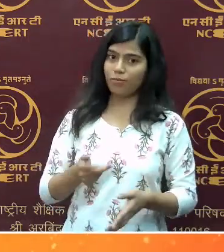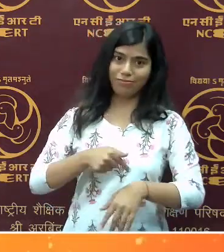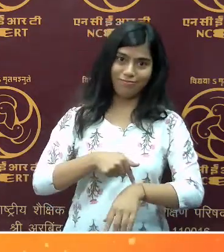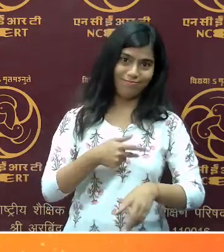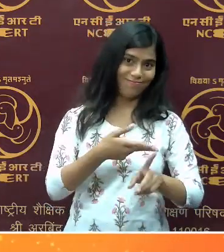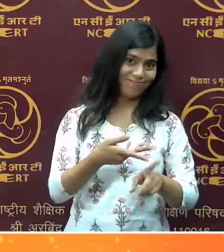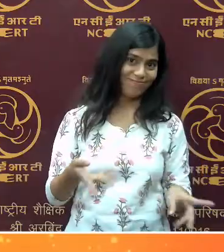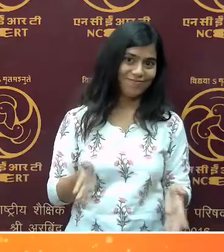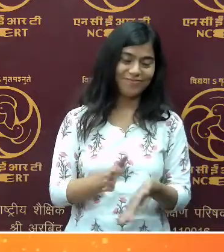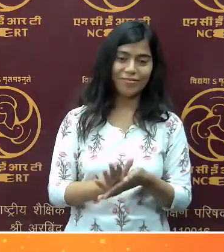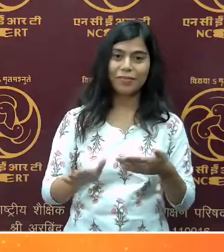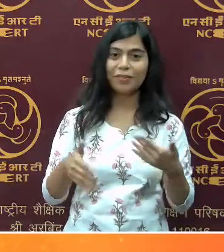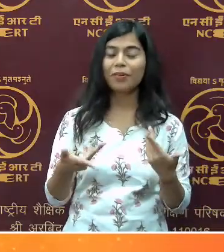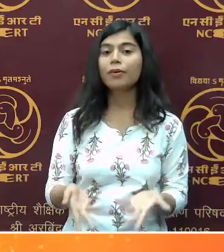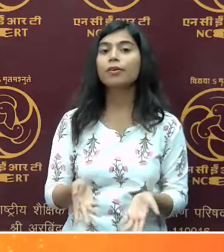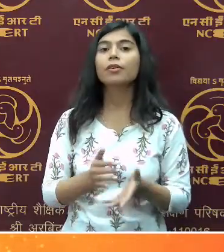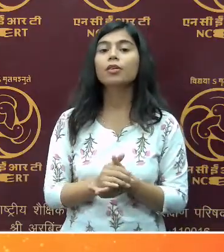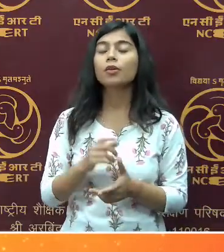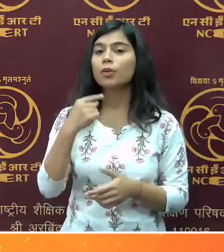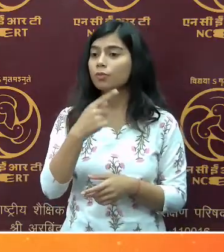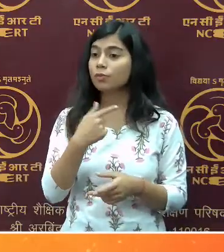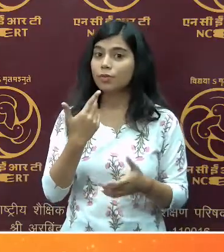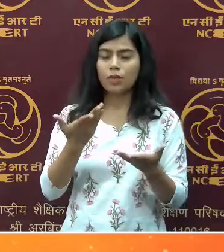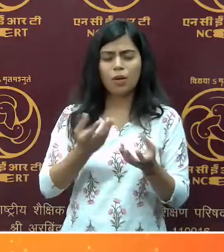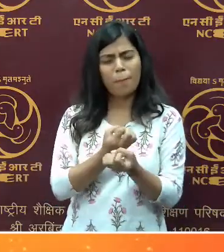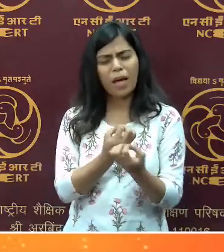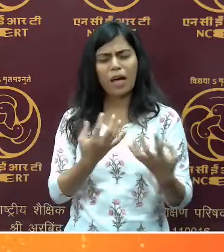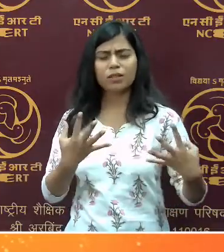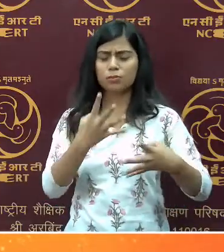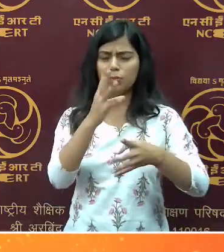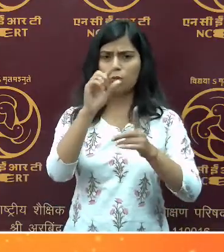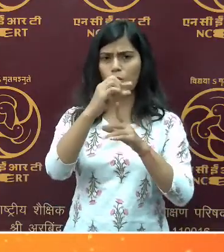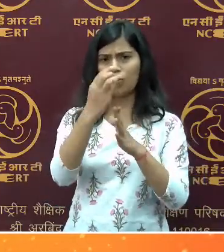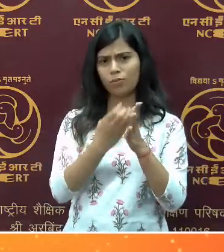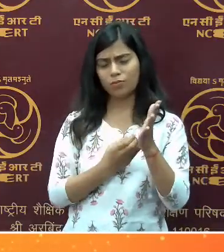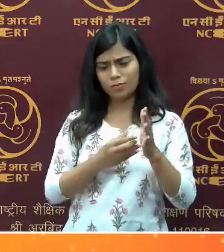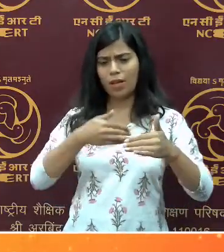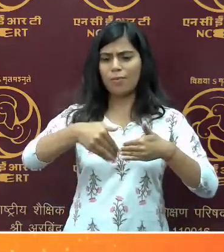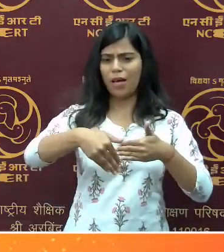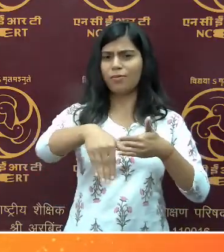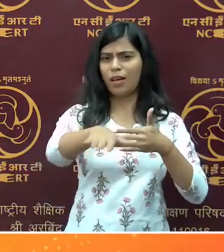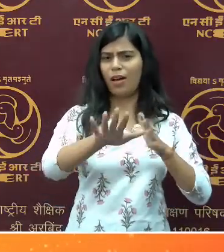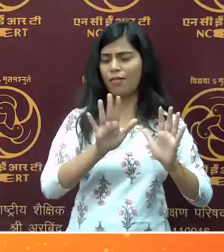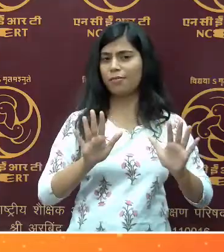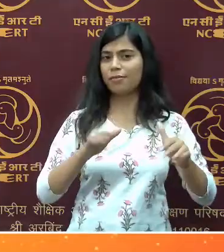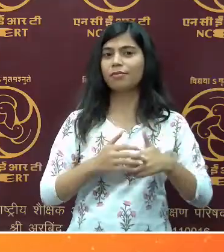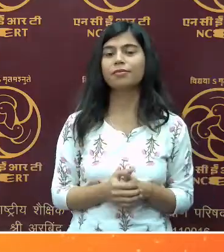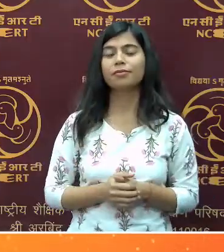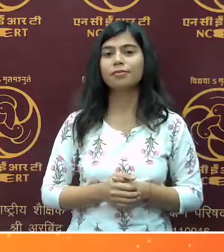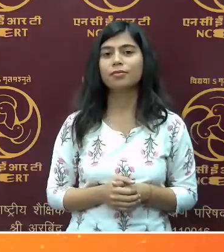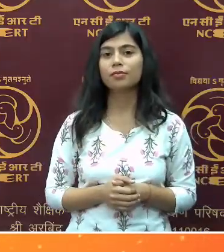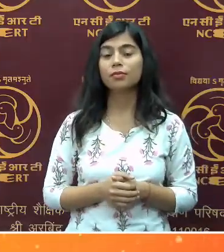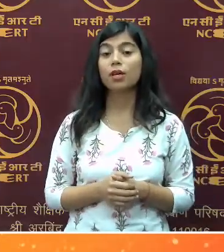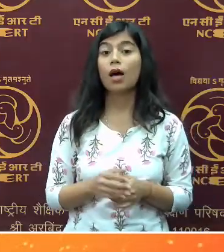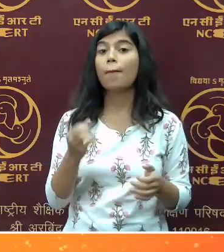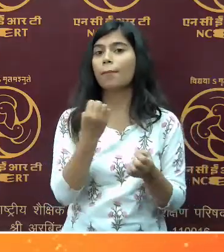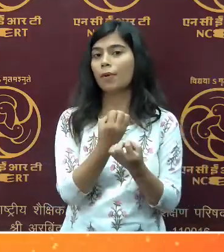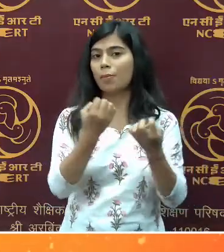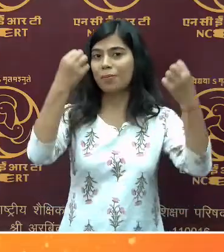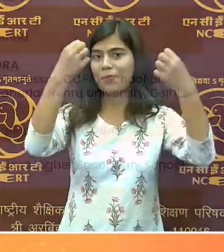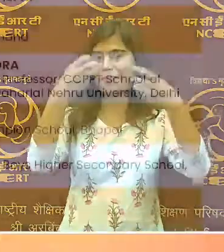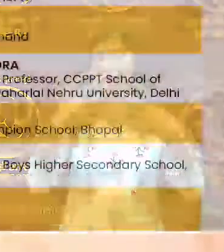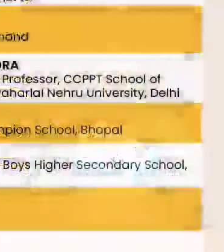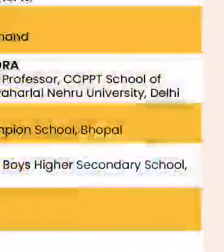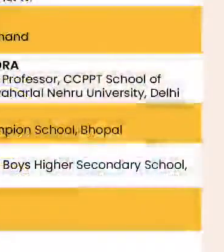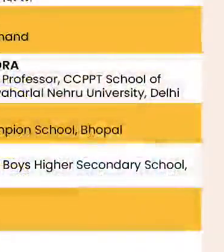particular program, but stay with us, don't go anywhere. We have many programs lined up for all of you. Coming up next is the maths program for all